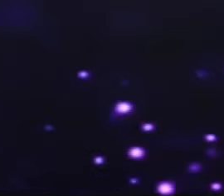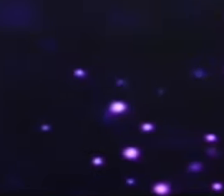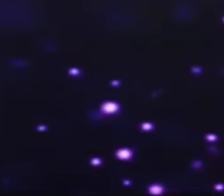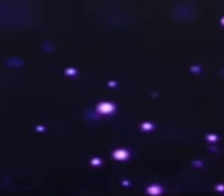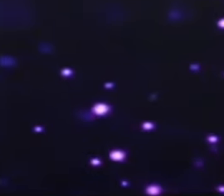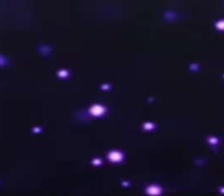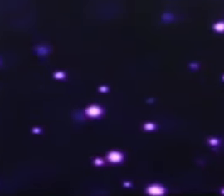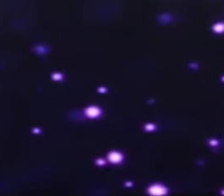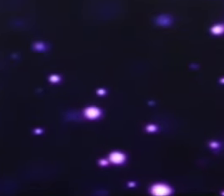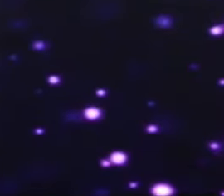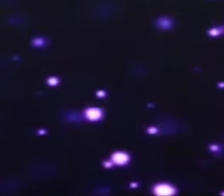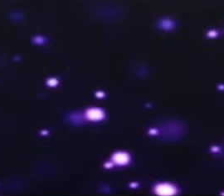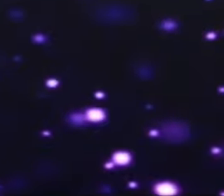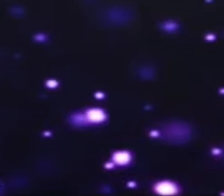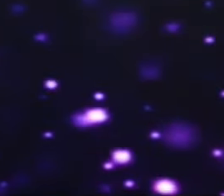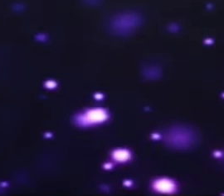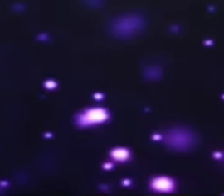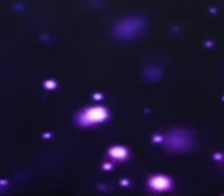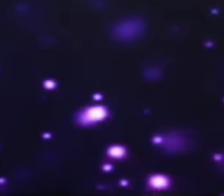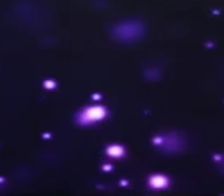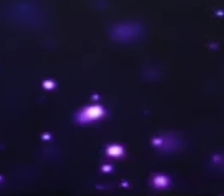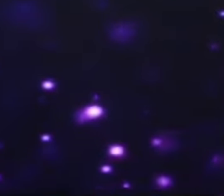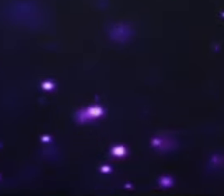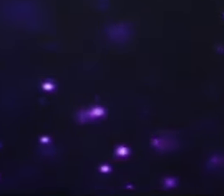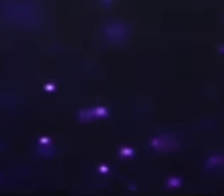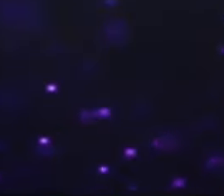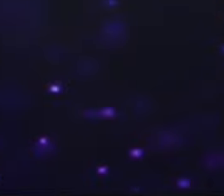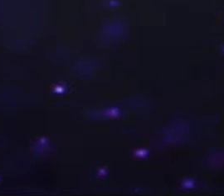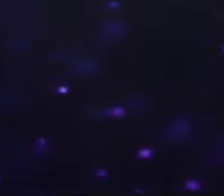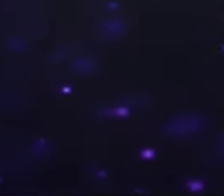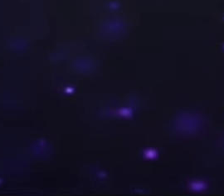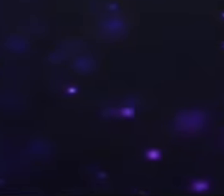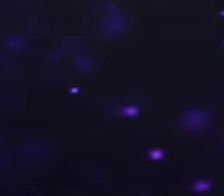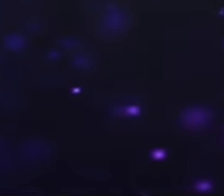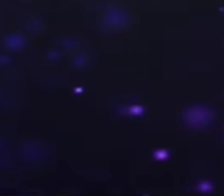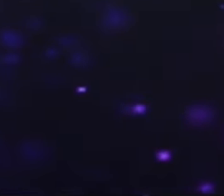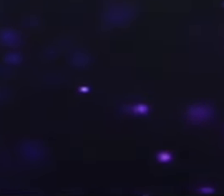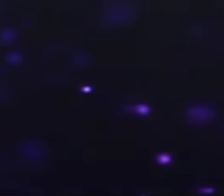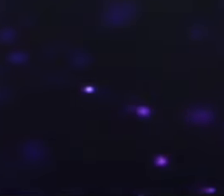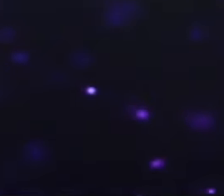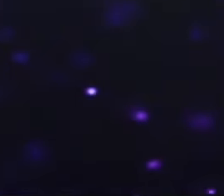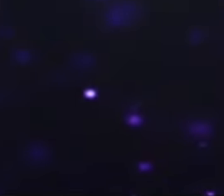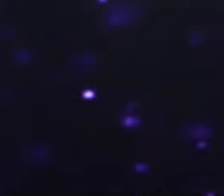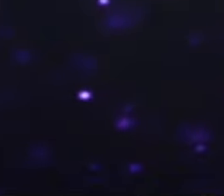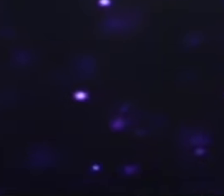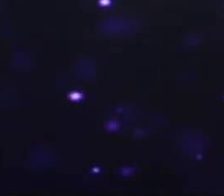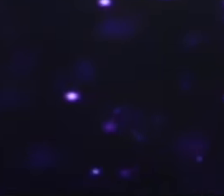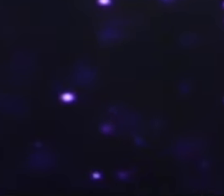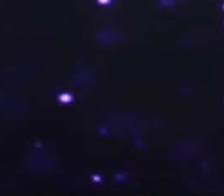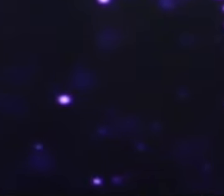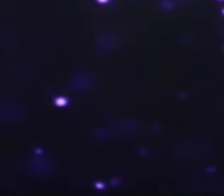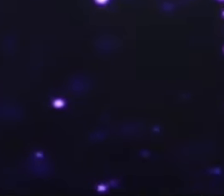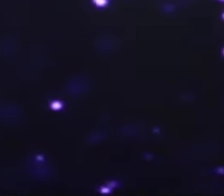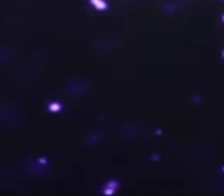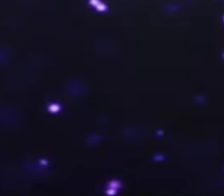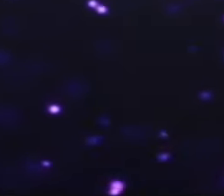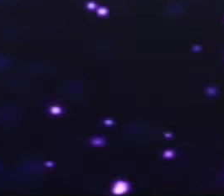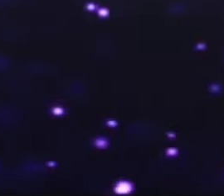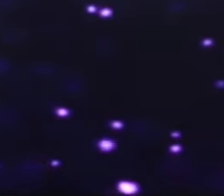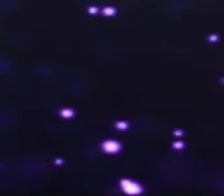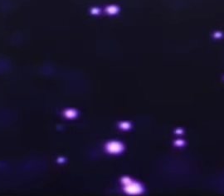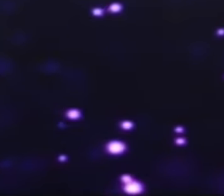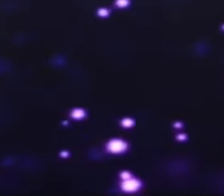on our various social media platforms. We are really, really, really grateful. Beloved, from Tuesday